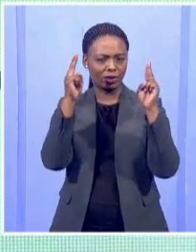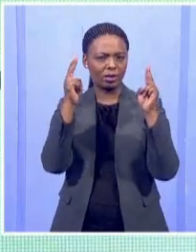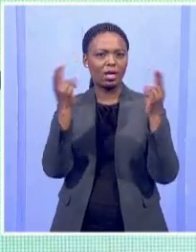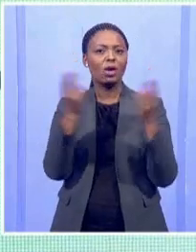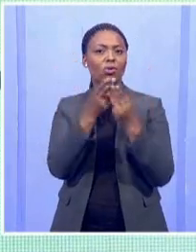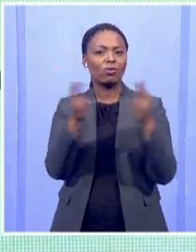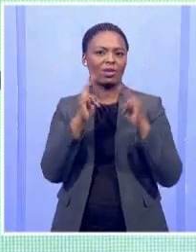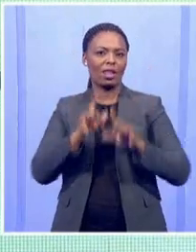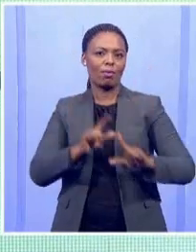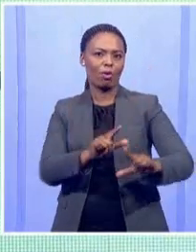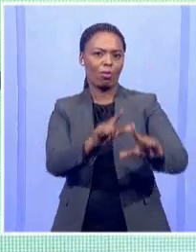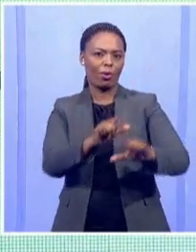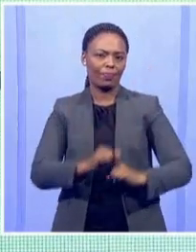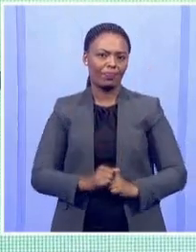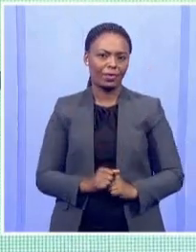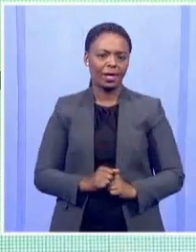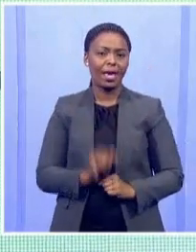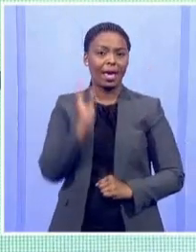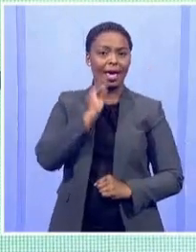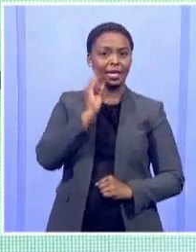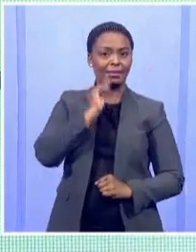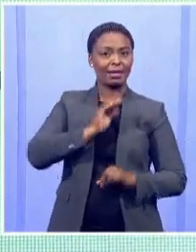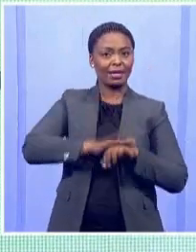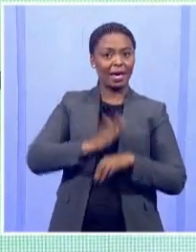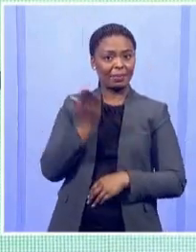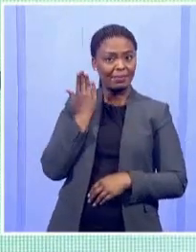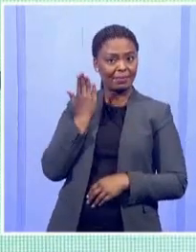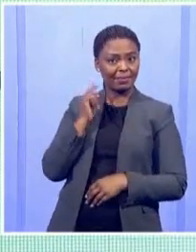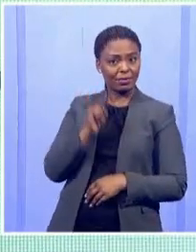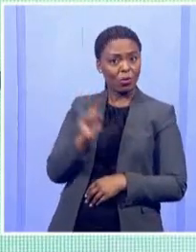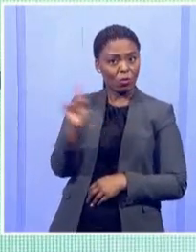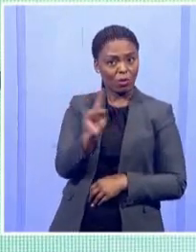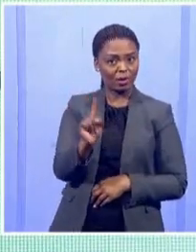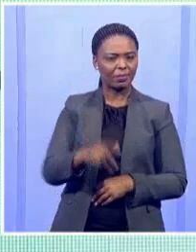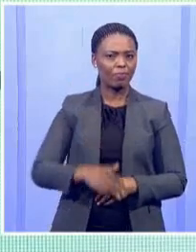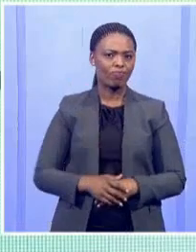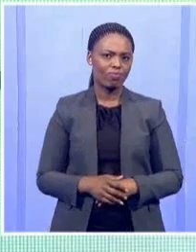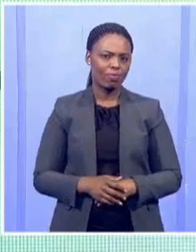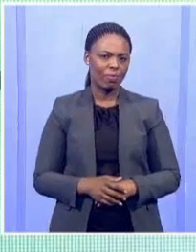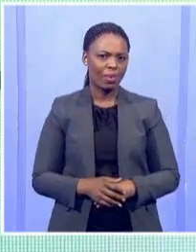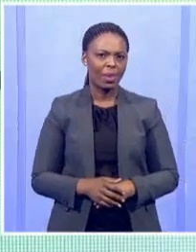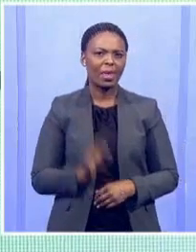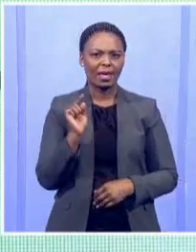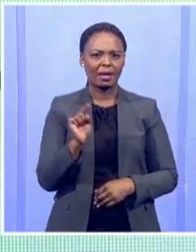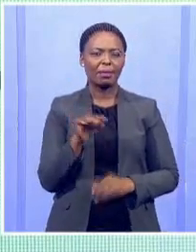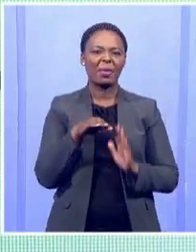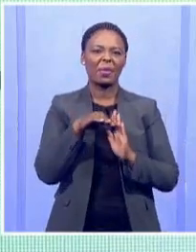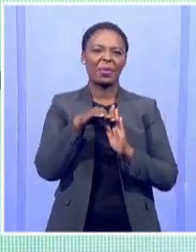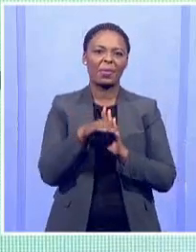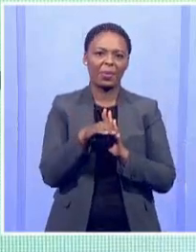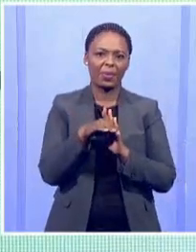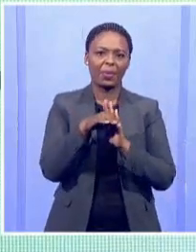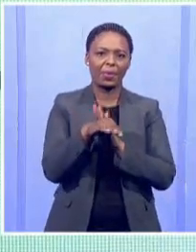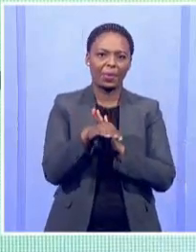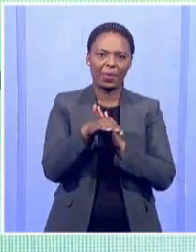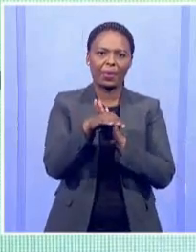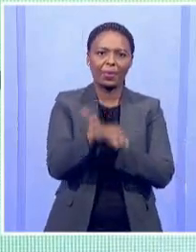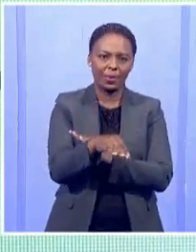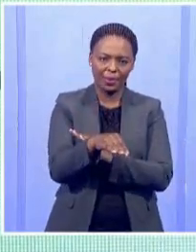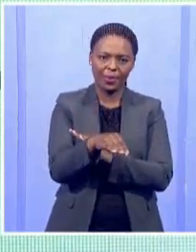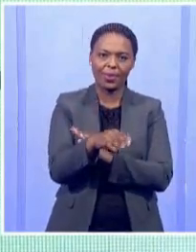Limpopo. And what we experienced at the time was that it started losing some of